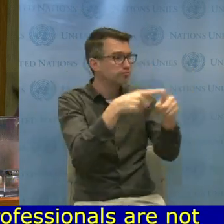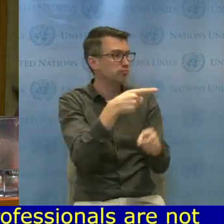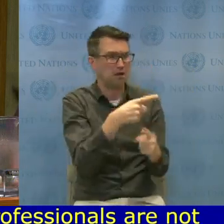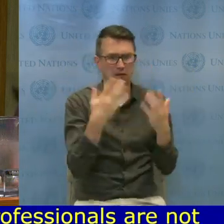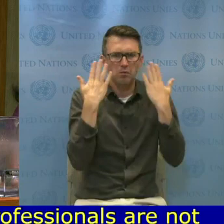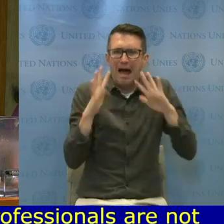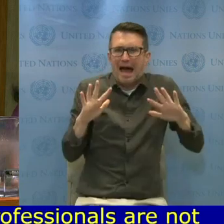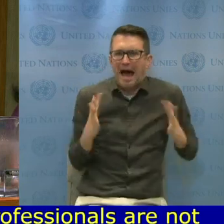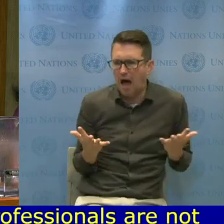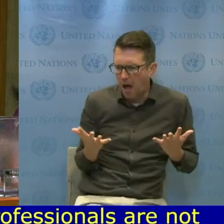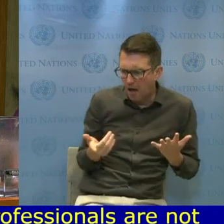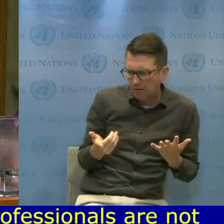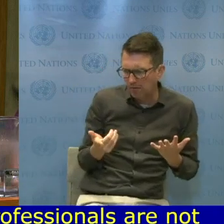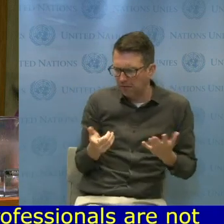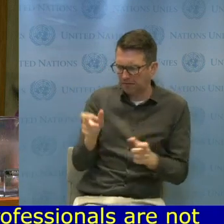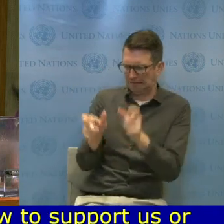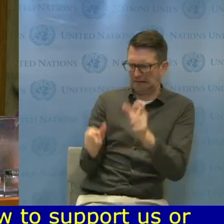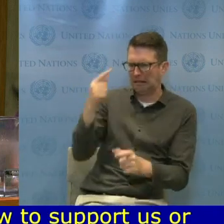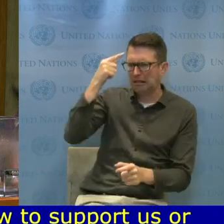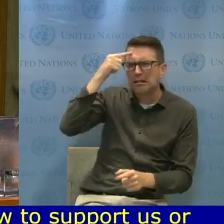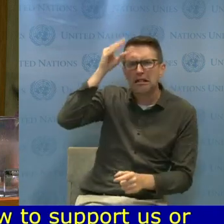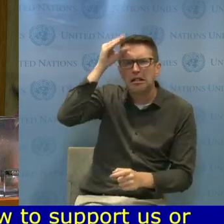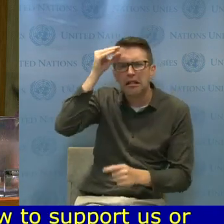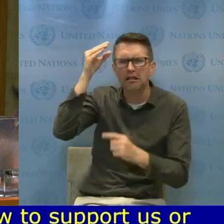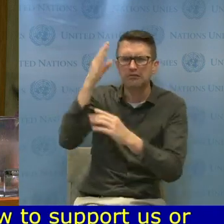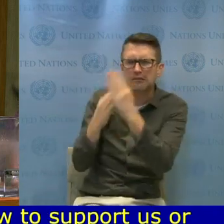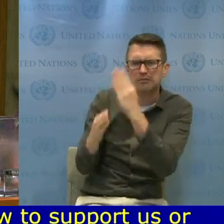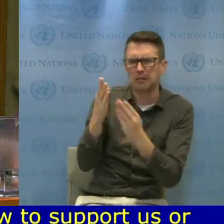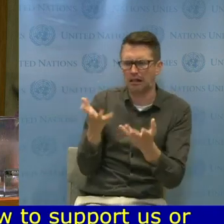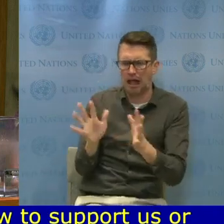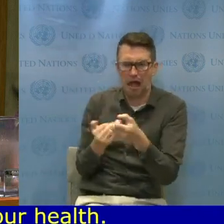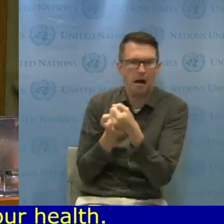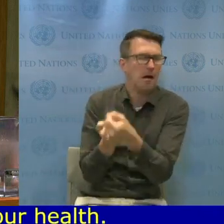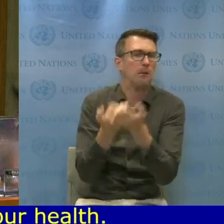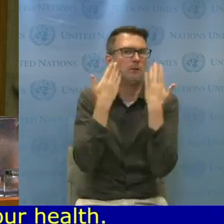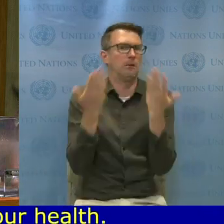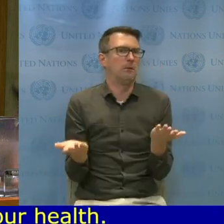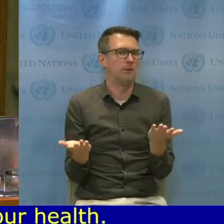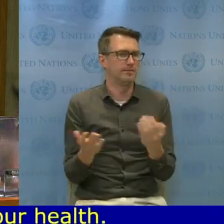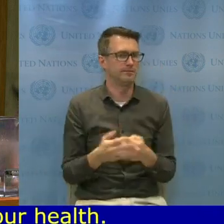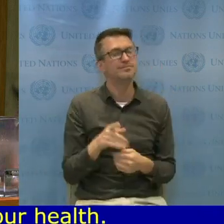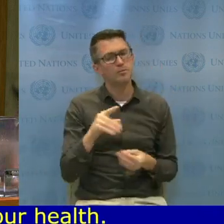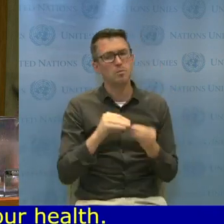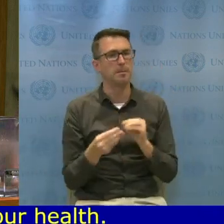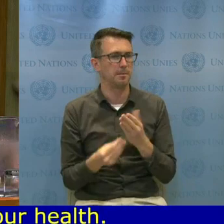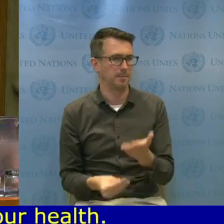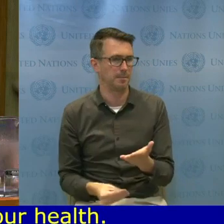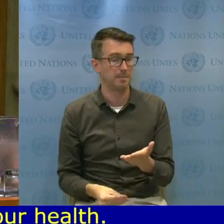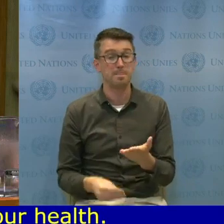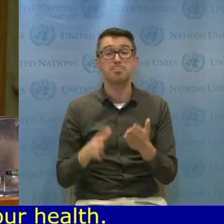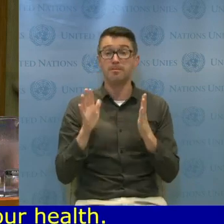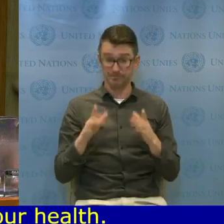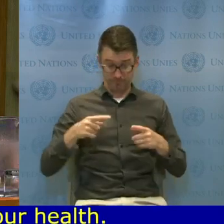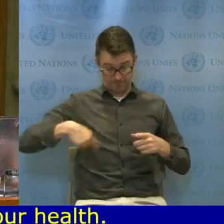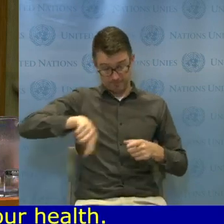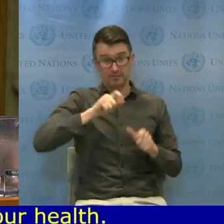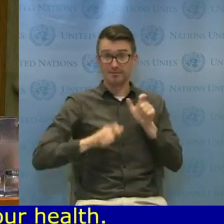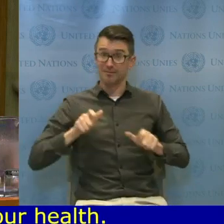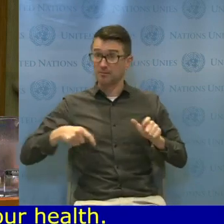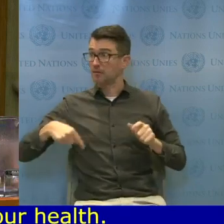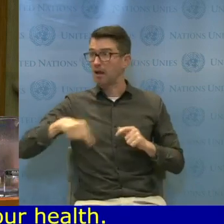disability often view us as illness or sickness or being poor